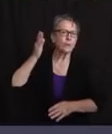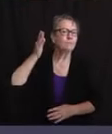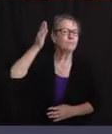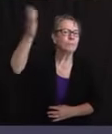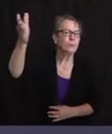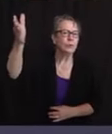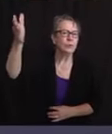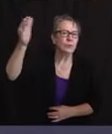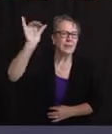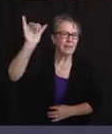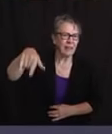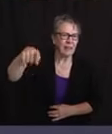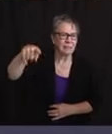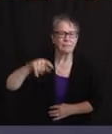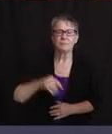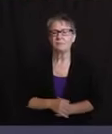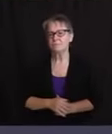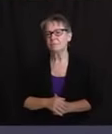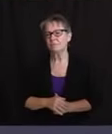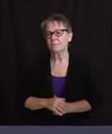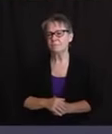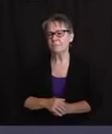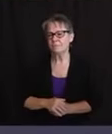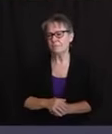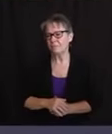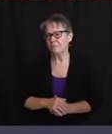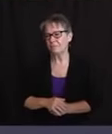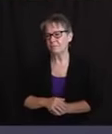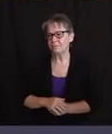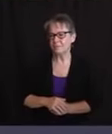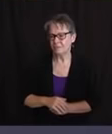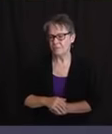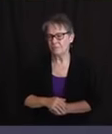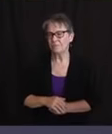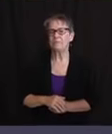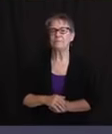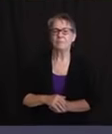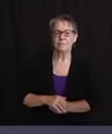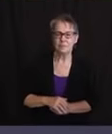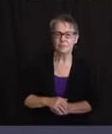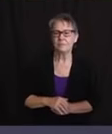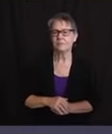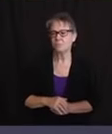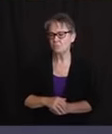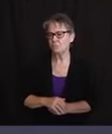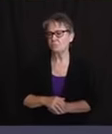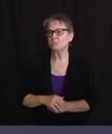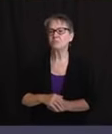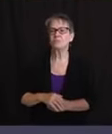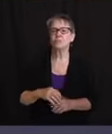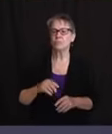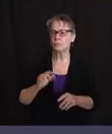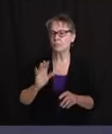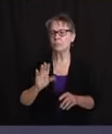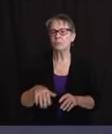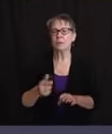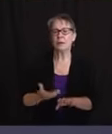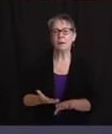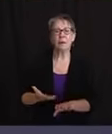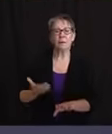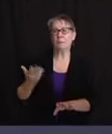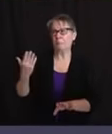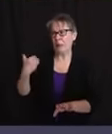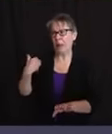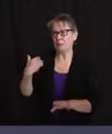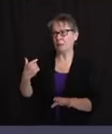and unlike our recent past where we have underperformed dramatically, we got to invest in